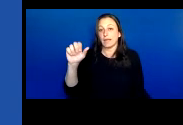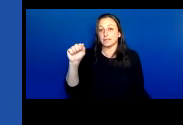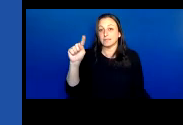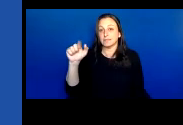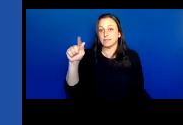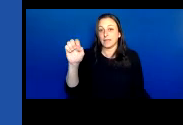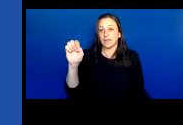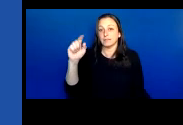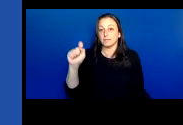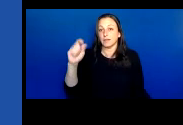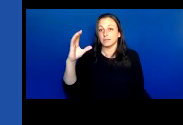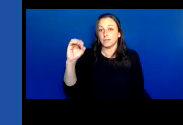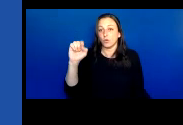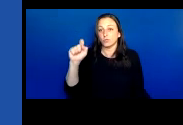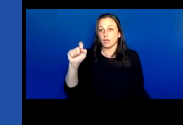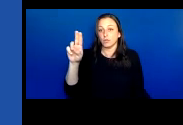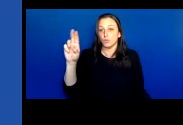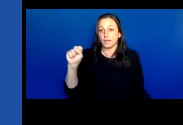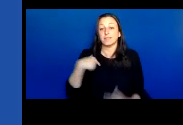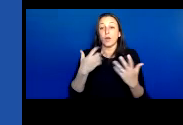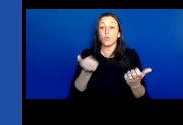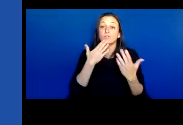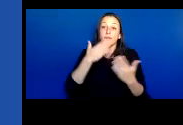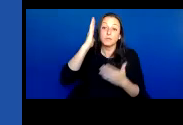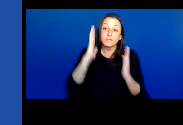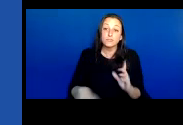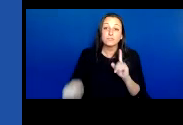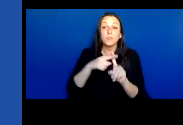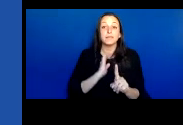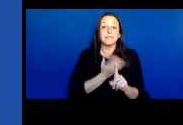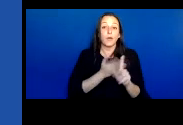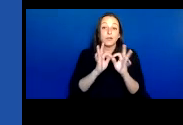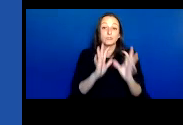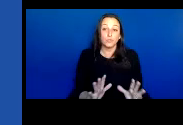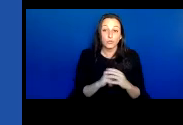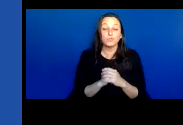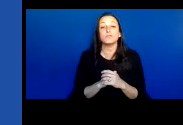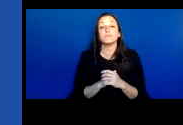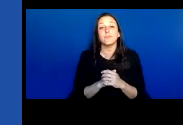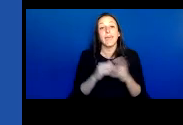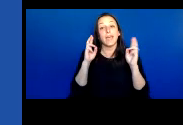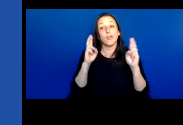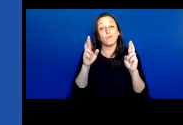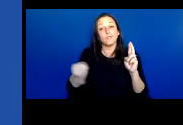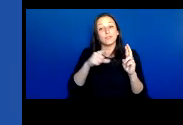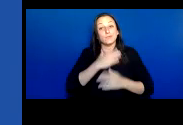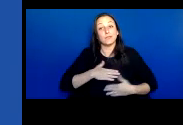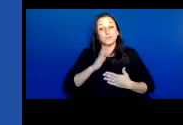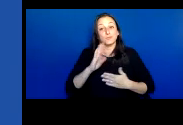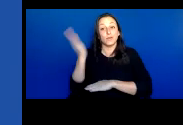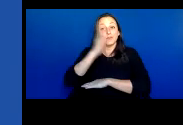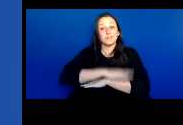media_info@state.co.us. And I'd love to thank our presenters as well as our interpreters. And I hope you all have a great rest of your day.